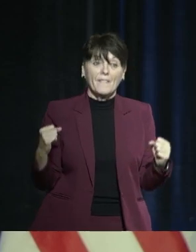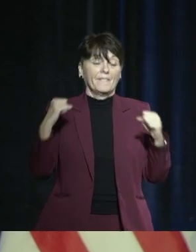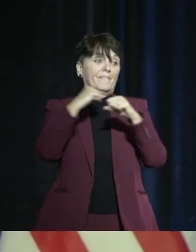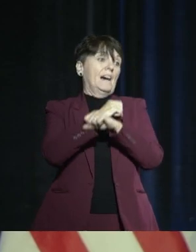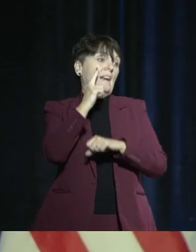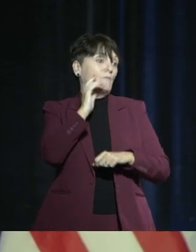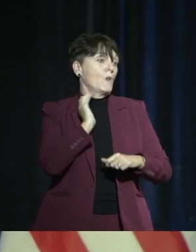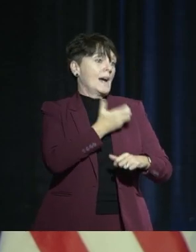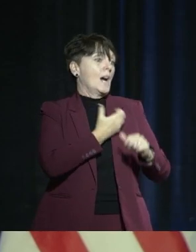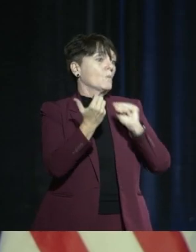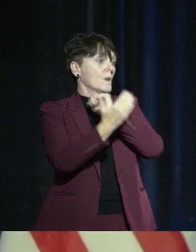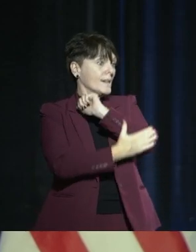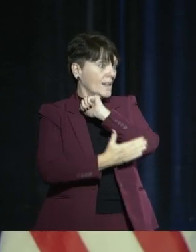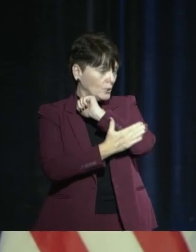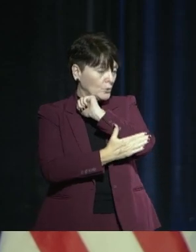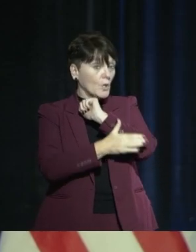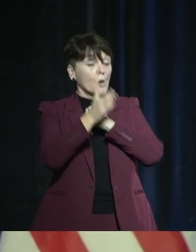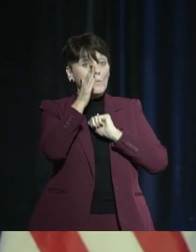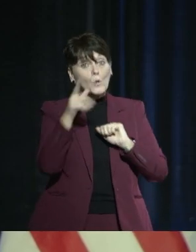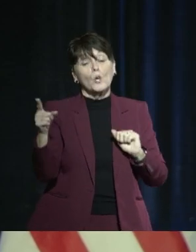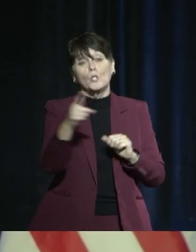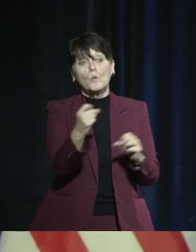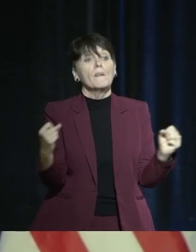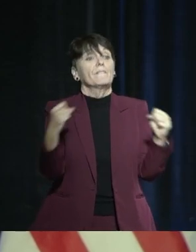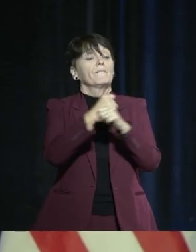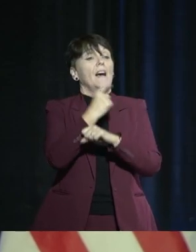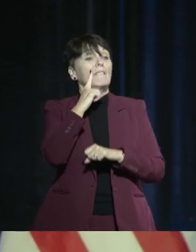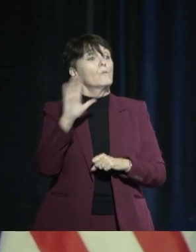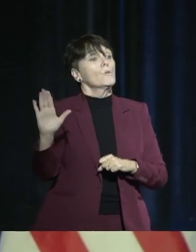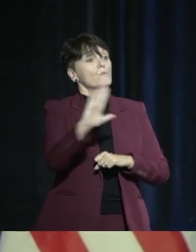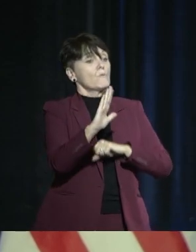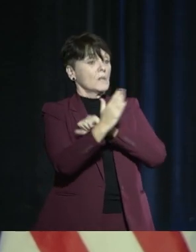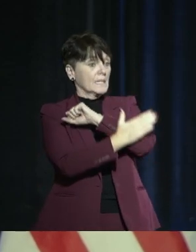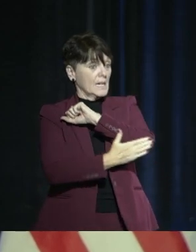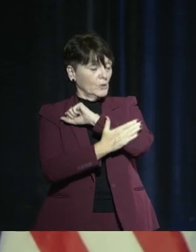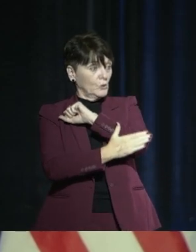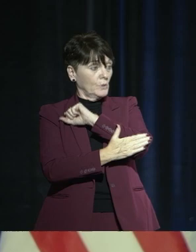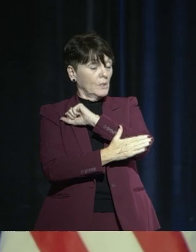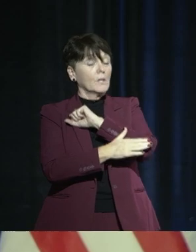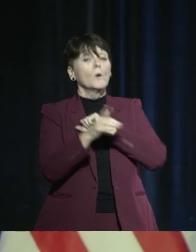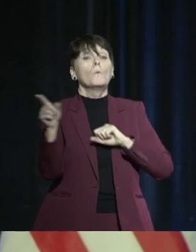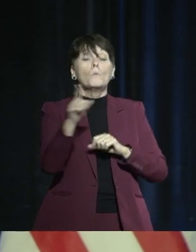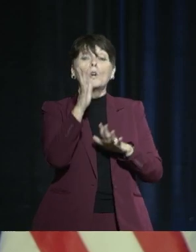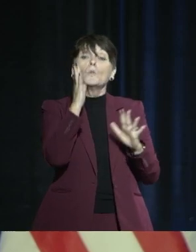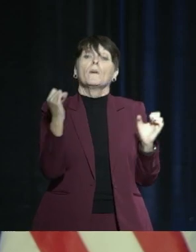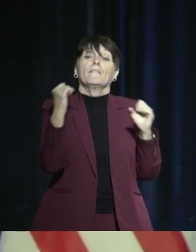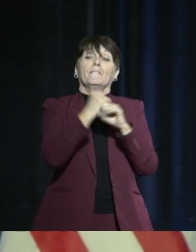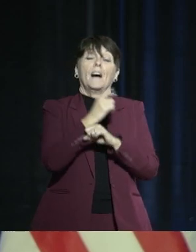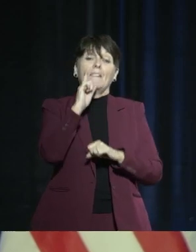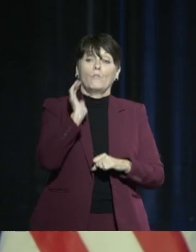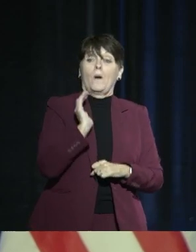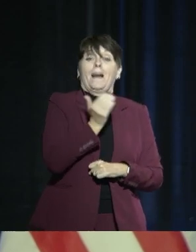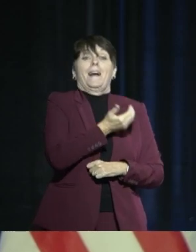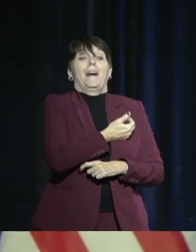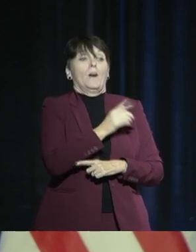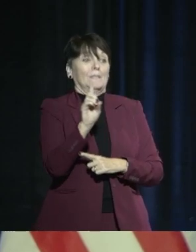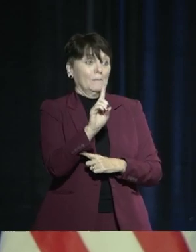our country? Are we going to fight for our country? Are we going to fight for our